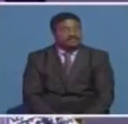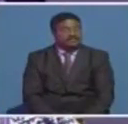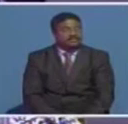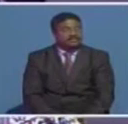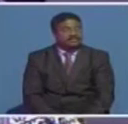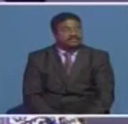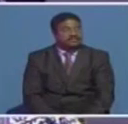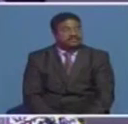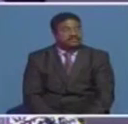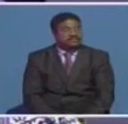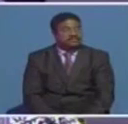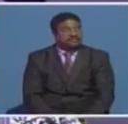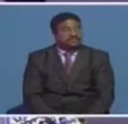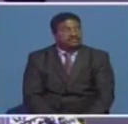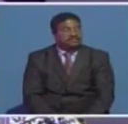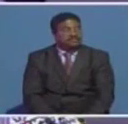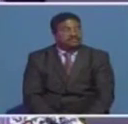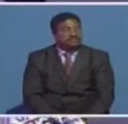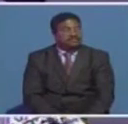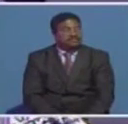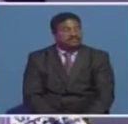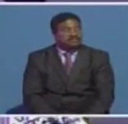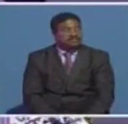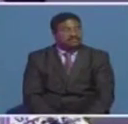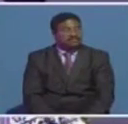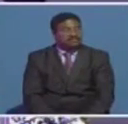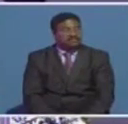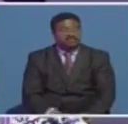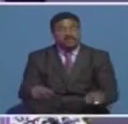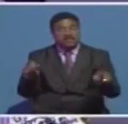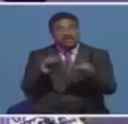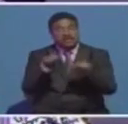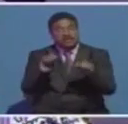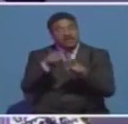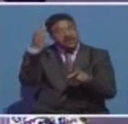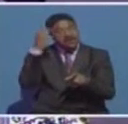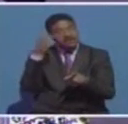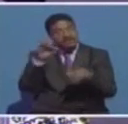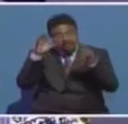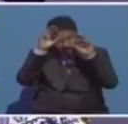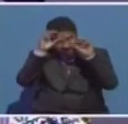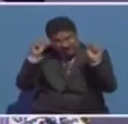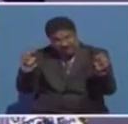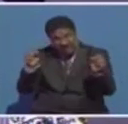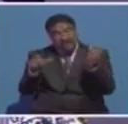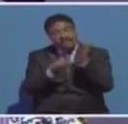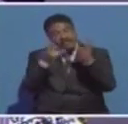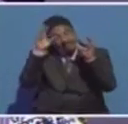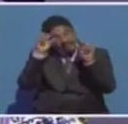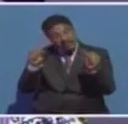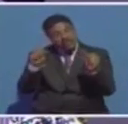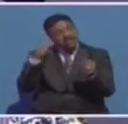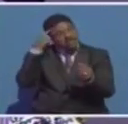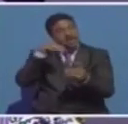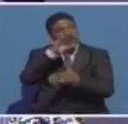President. And then we also have the Bureau, which is the Office of the Vice President, Her Honor the Vice President herself. So all